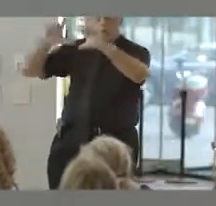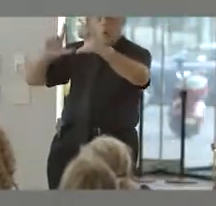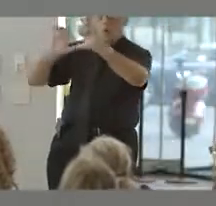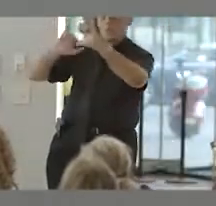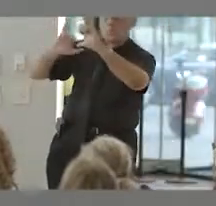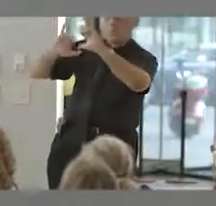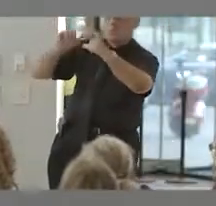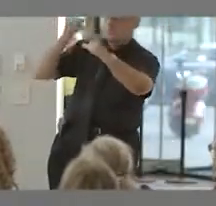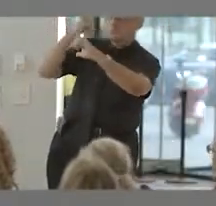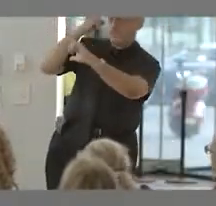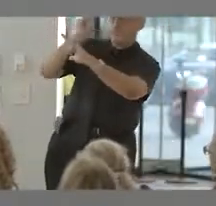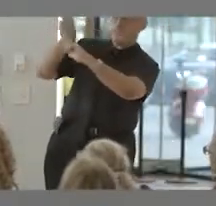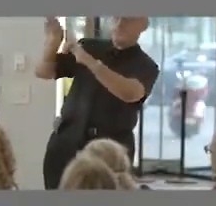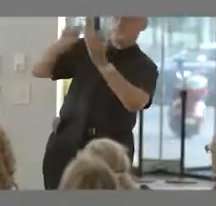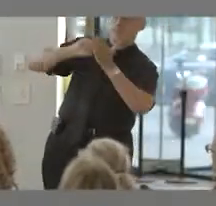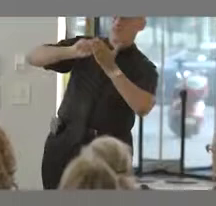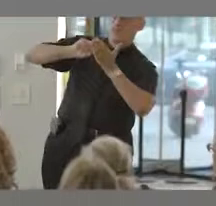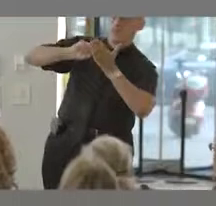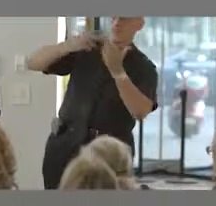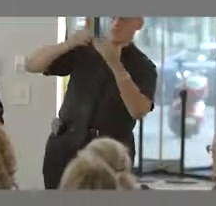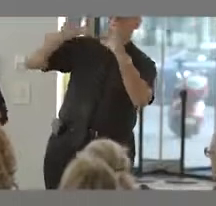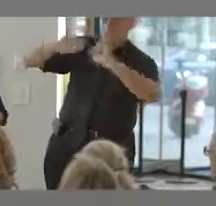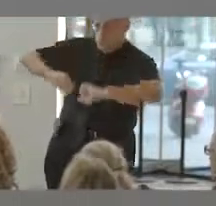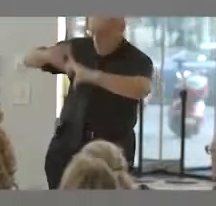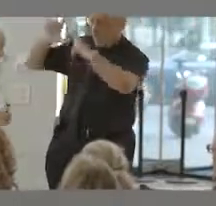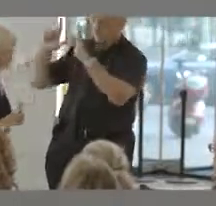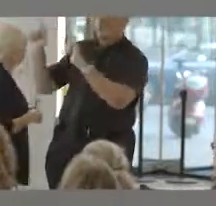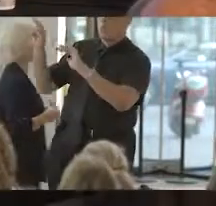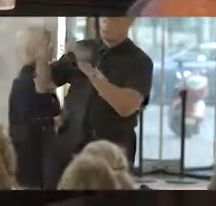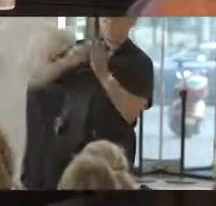be reminded of any questions that you might have before we're done.